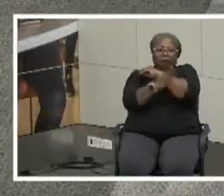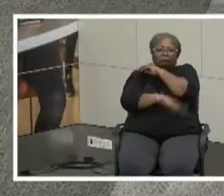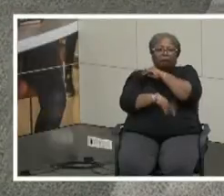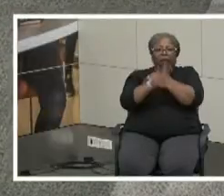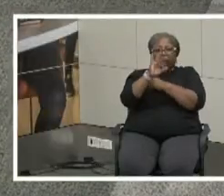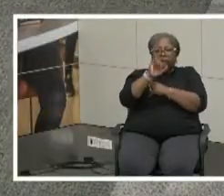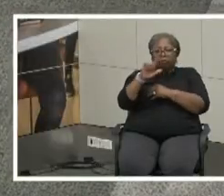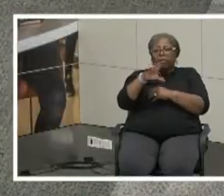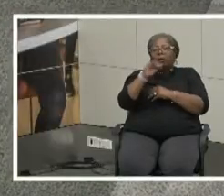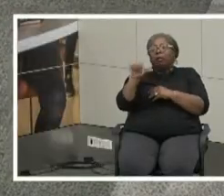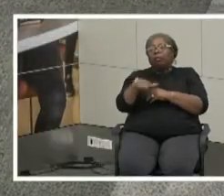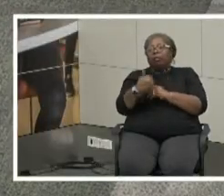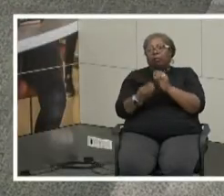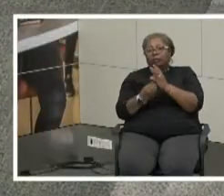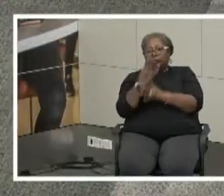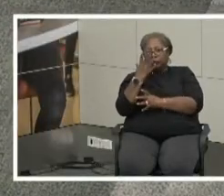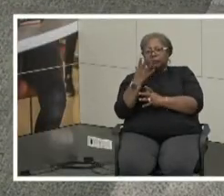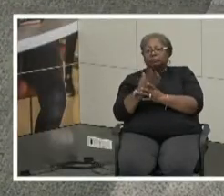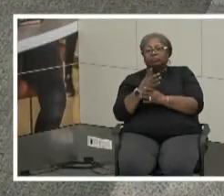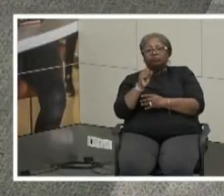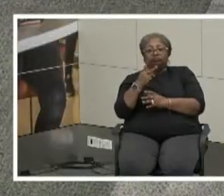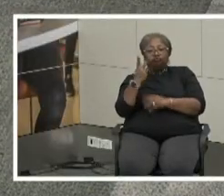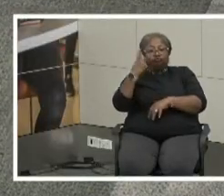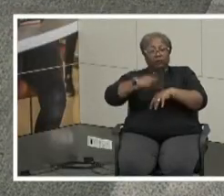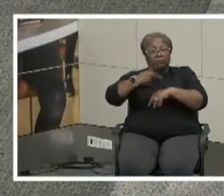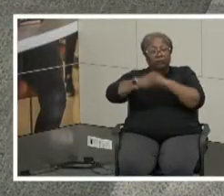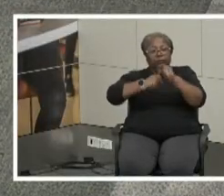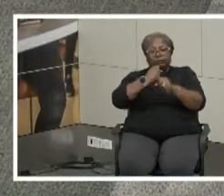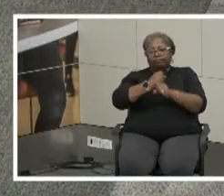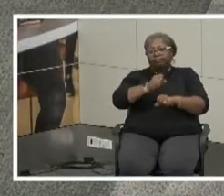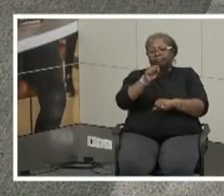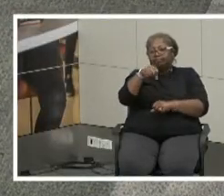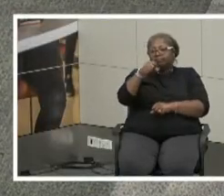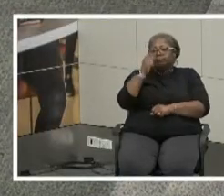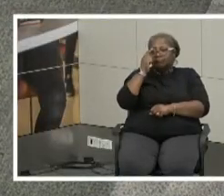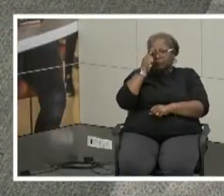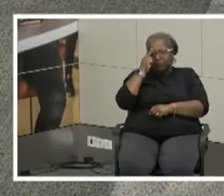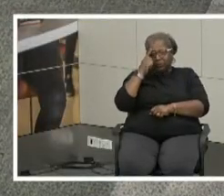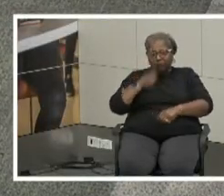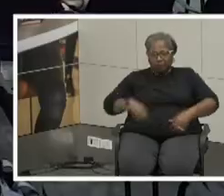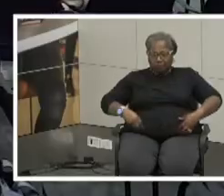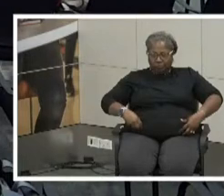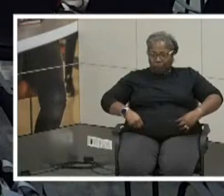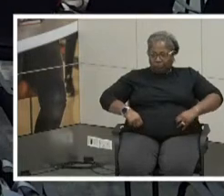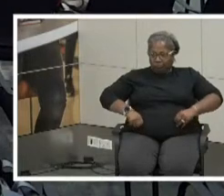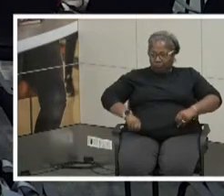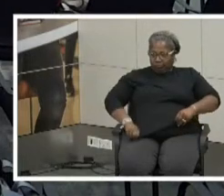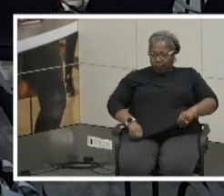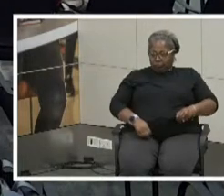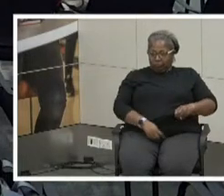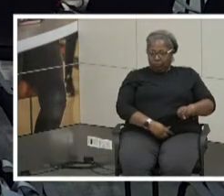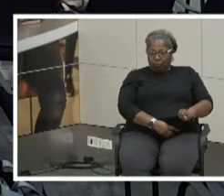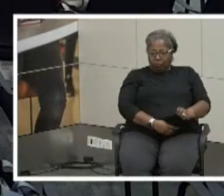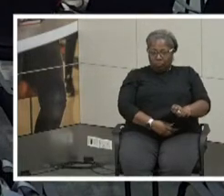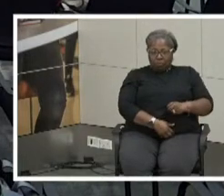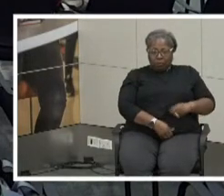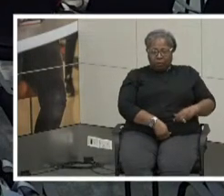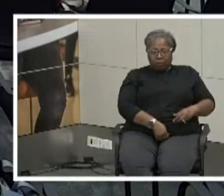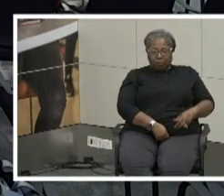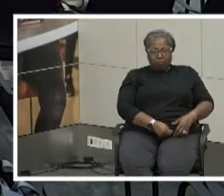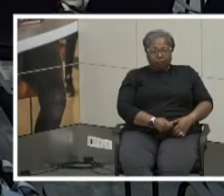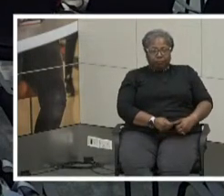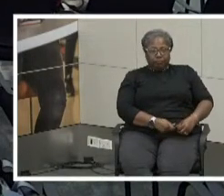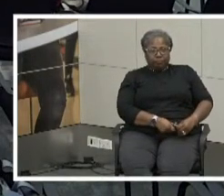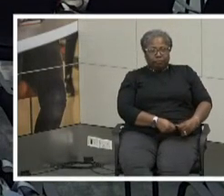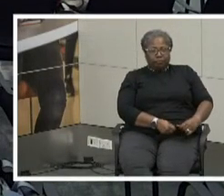then another spring okay so twice a year yes got it Miss ozanne Bandy I have a question thank you for the